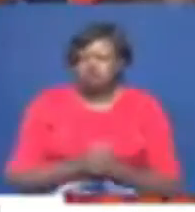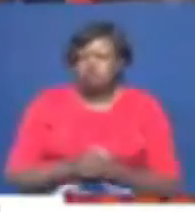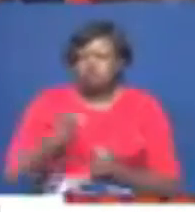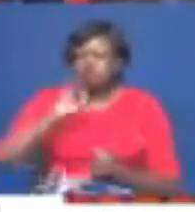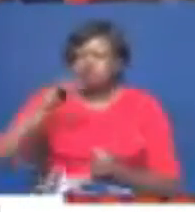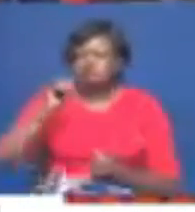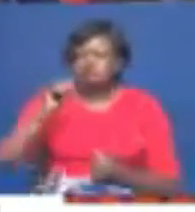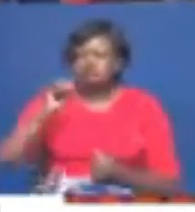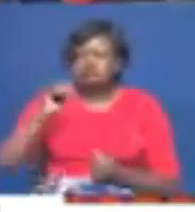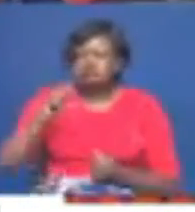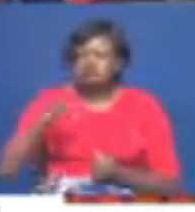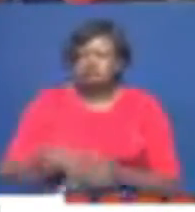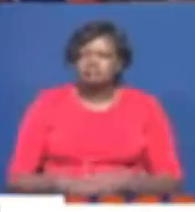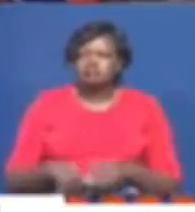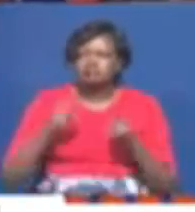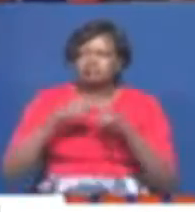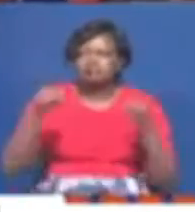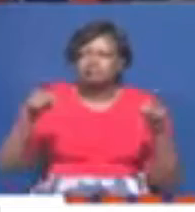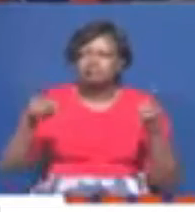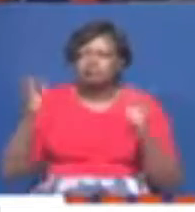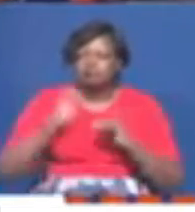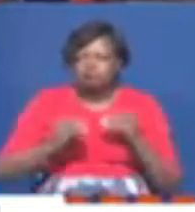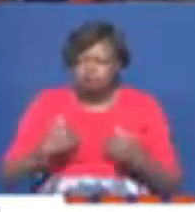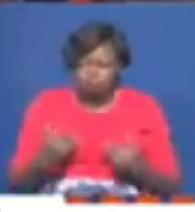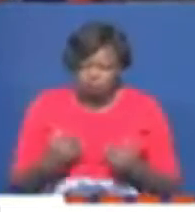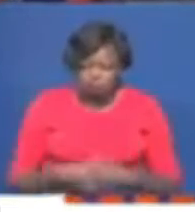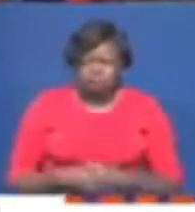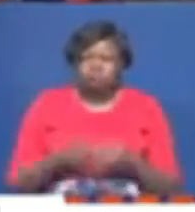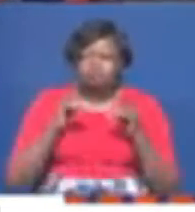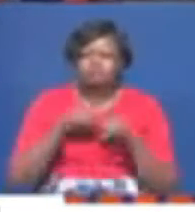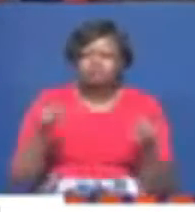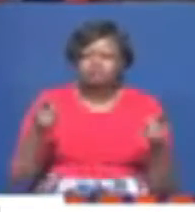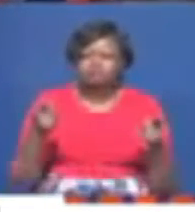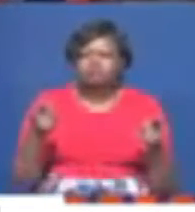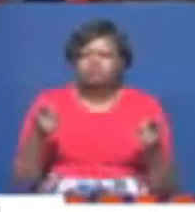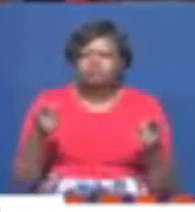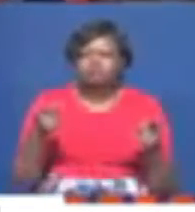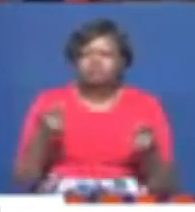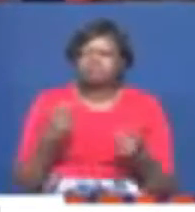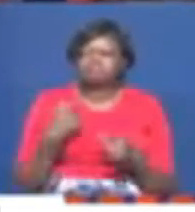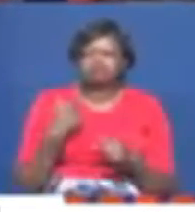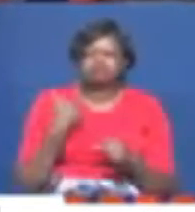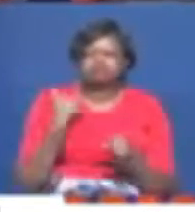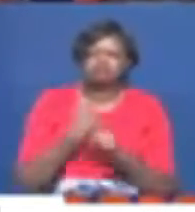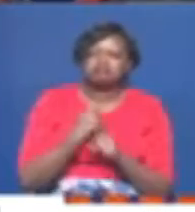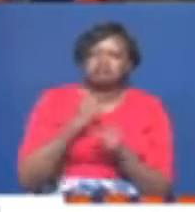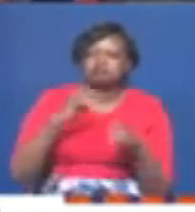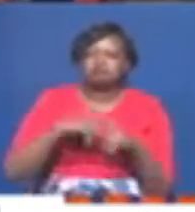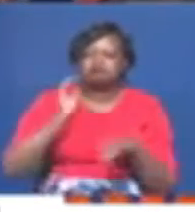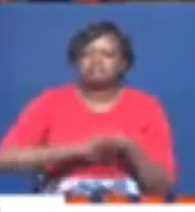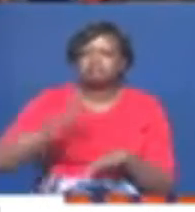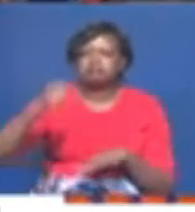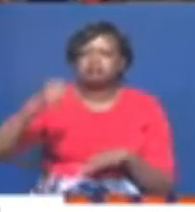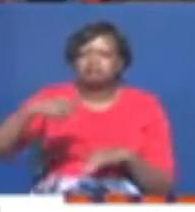Ojamong. Lakini ikiwa wewe ni mufisadi, ikiwa wewe ni ghost worker, ikiwa wewe ni unaibanga madawa